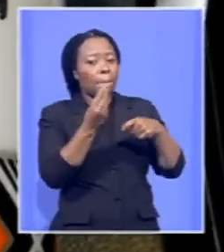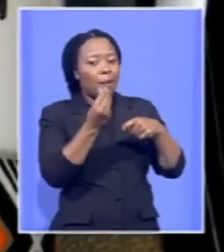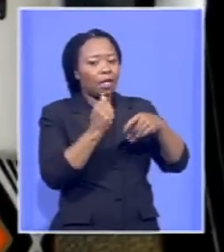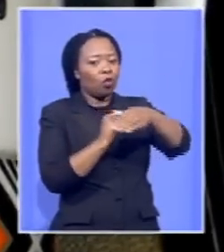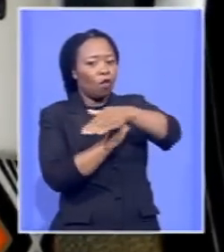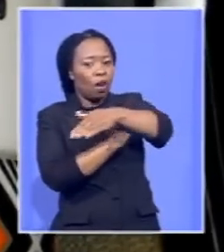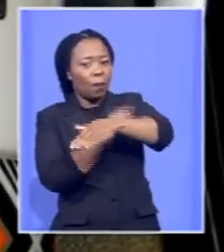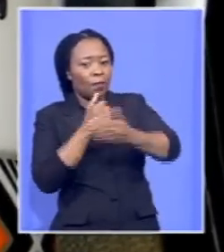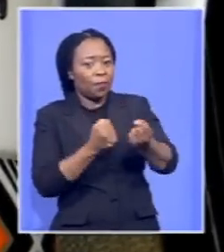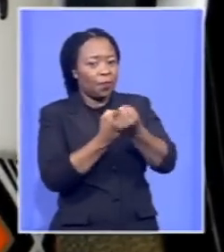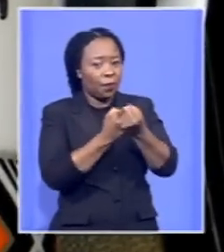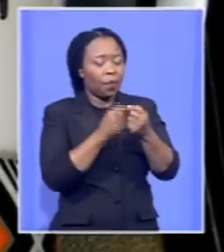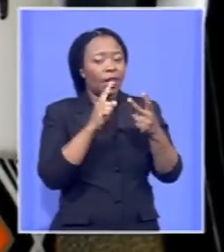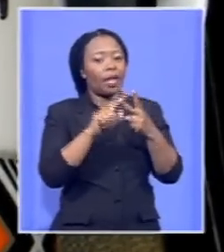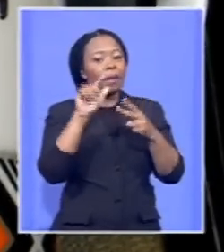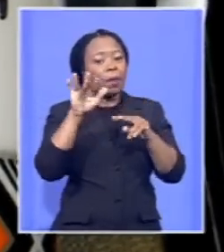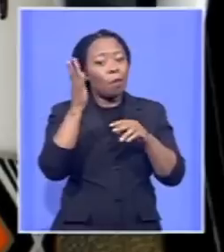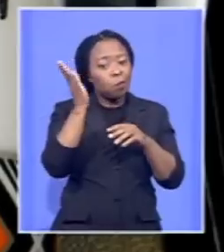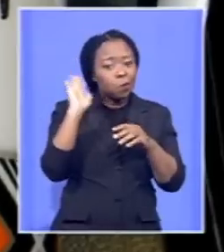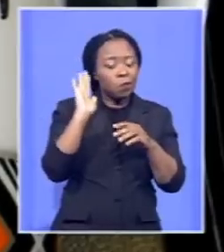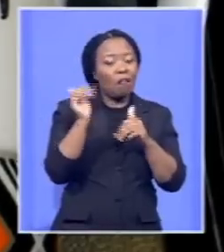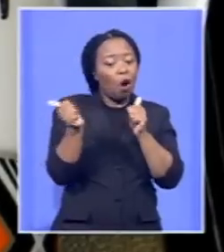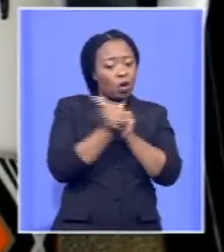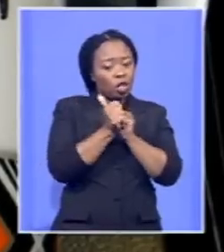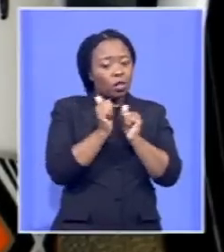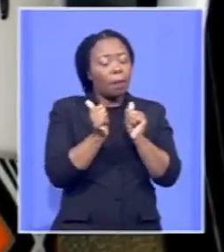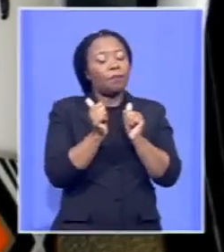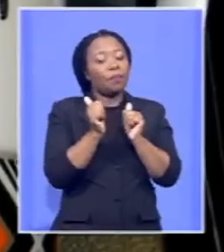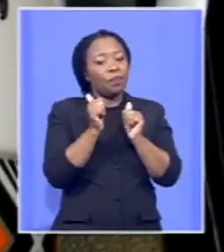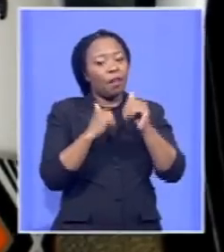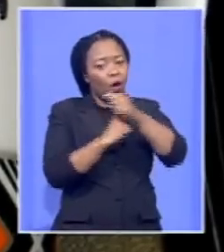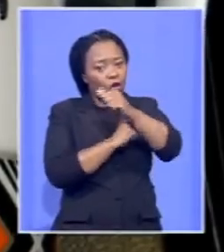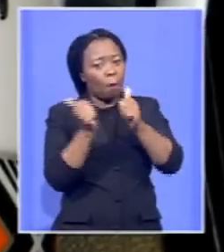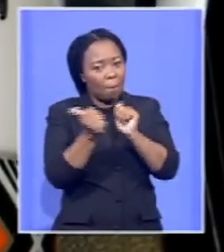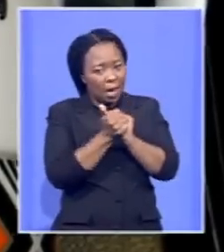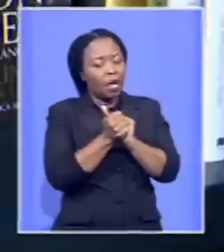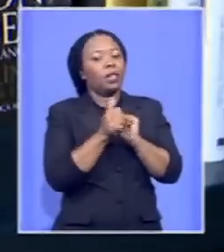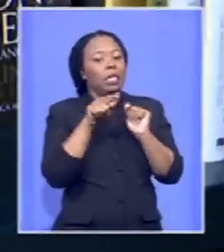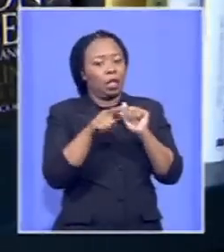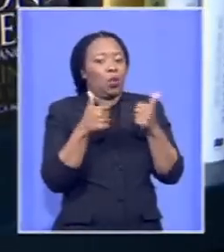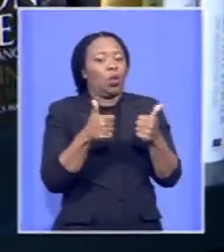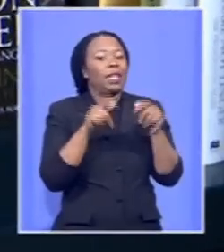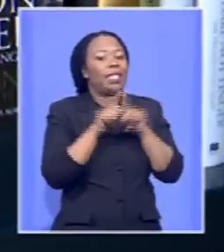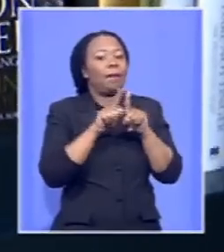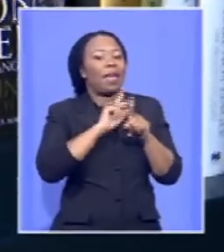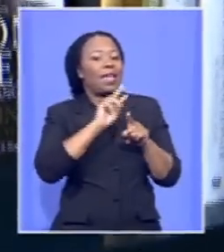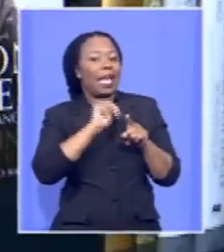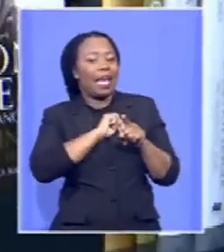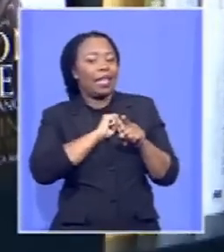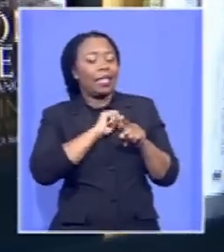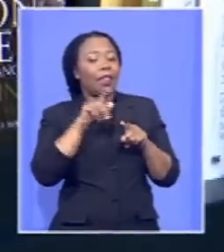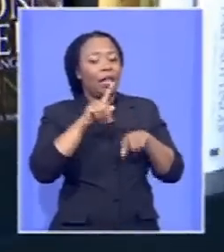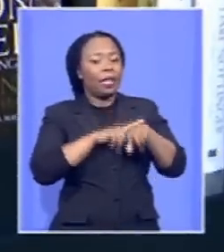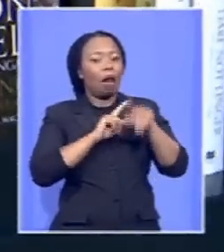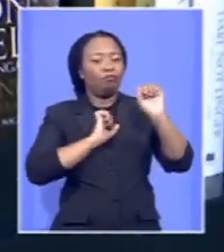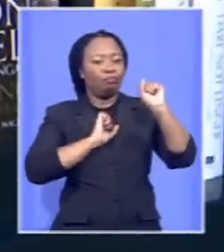still have people who partner with the foundation to get things done. We have seen in two instances in KZN during the